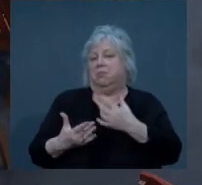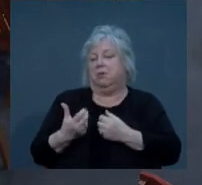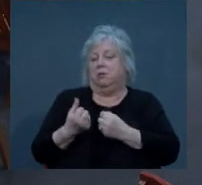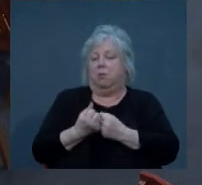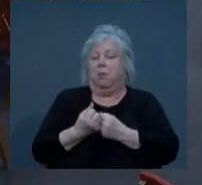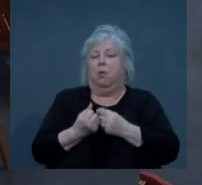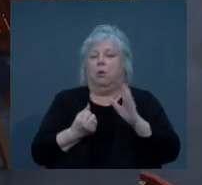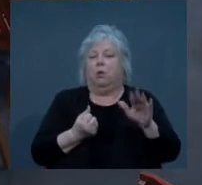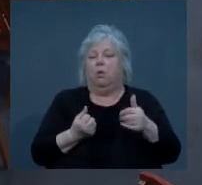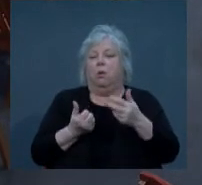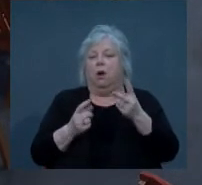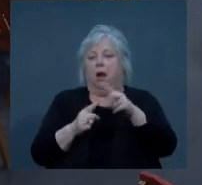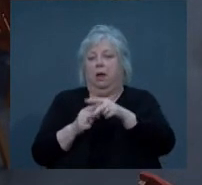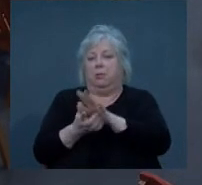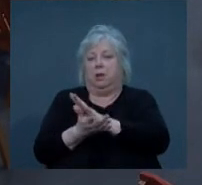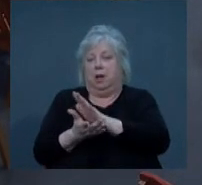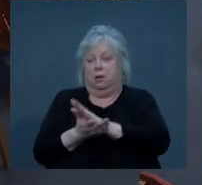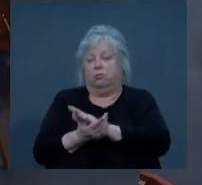bringing forth, because I think